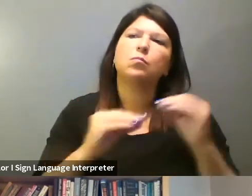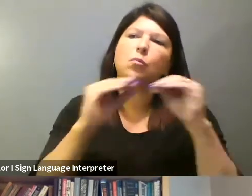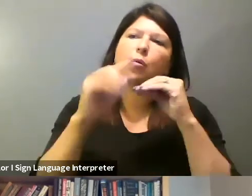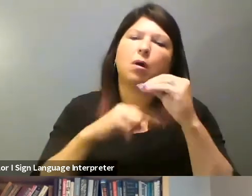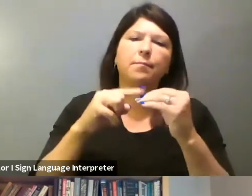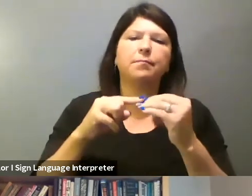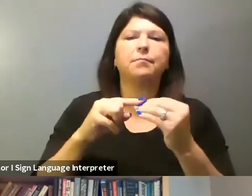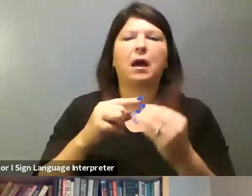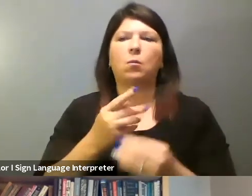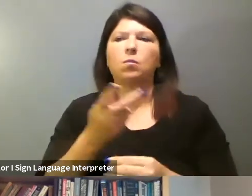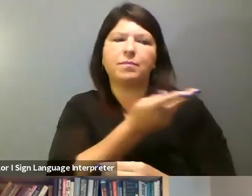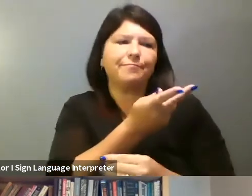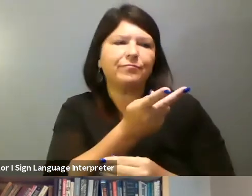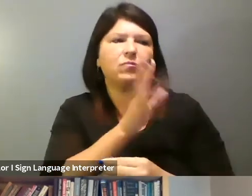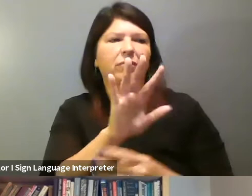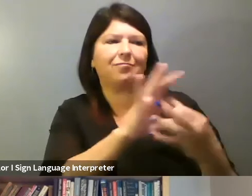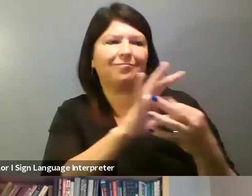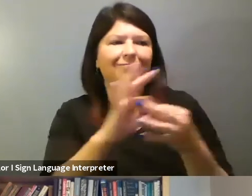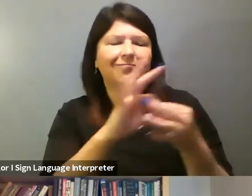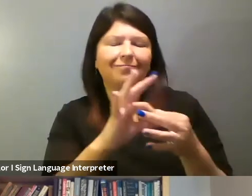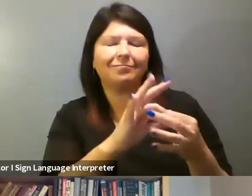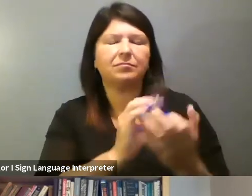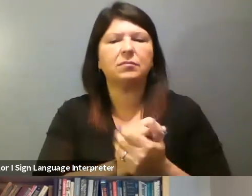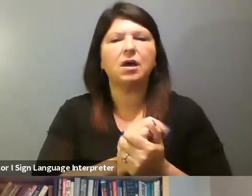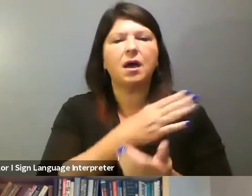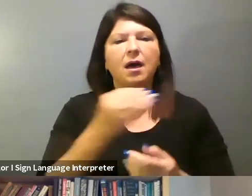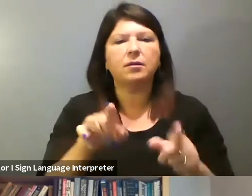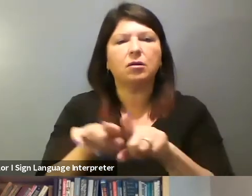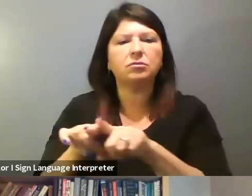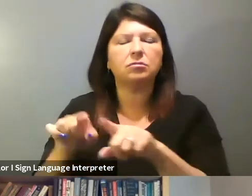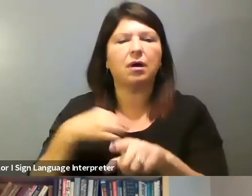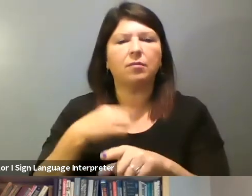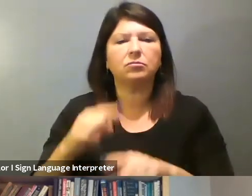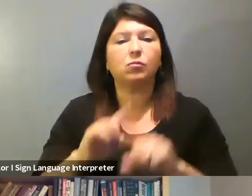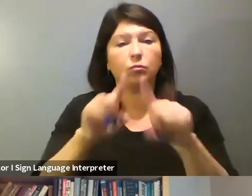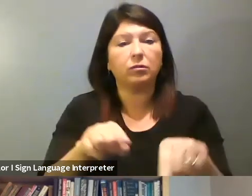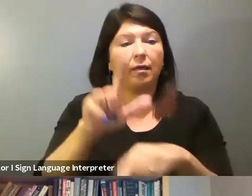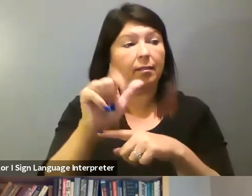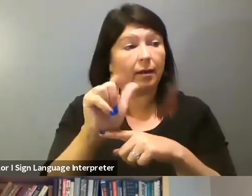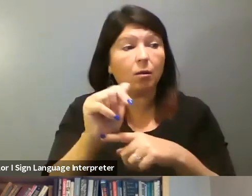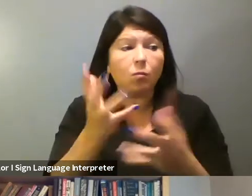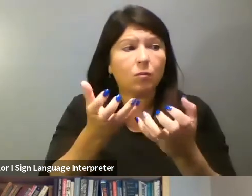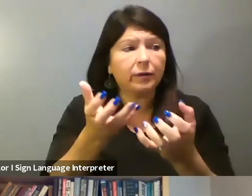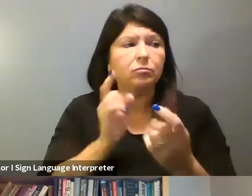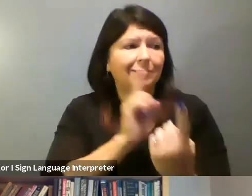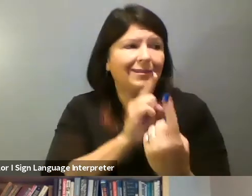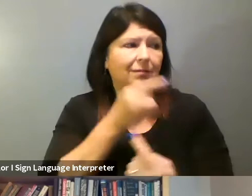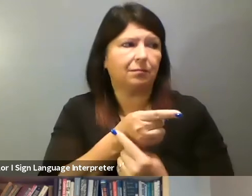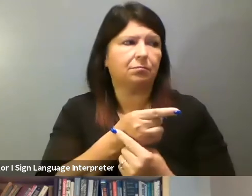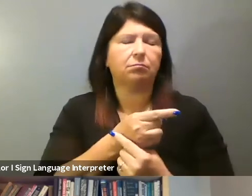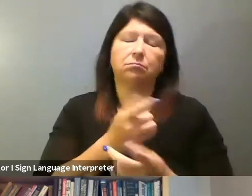their relationship, and that I was going to LA and I would like to meet him. It just sort of happened,